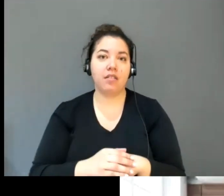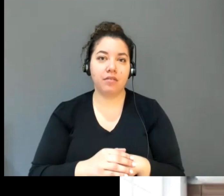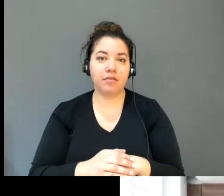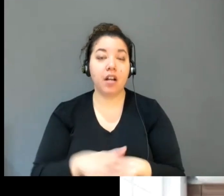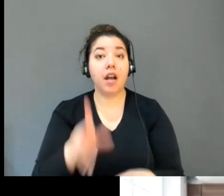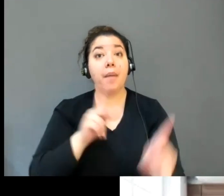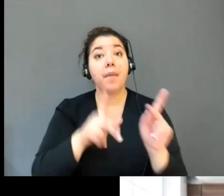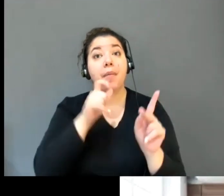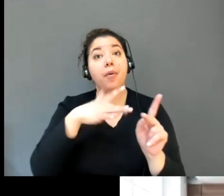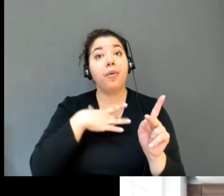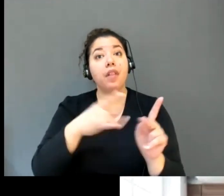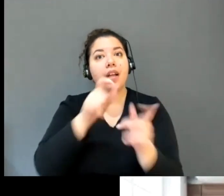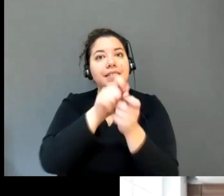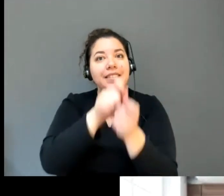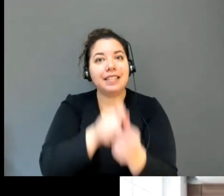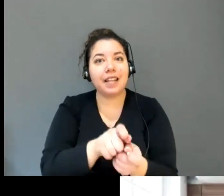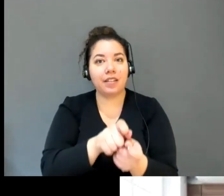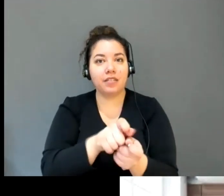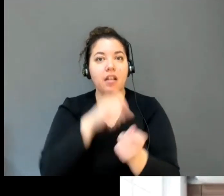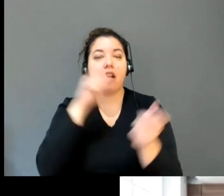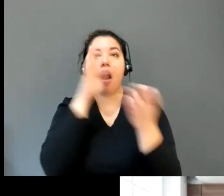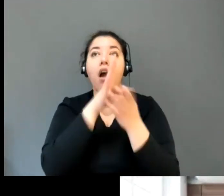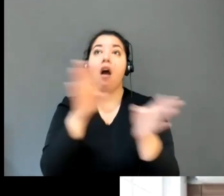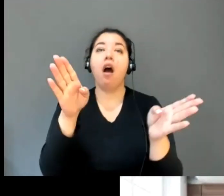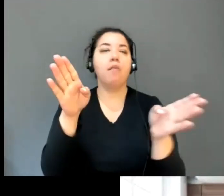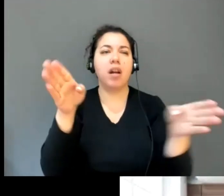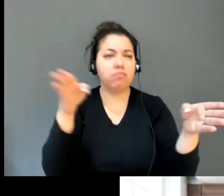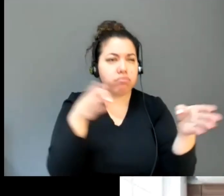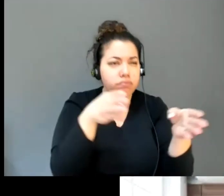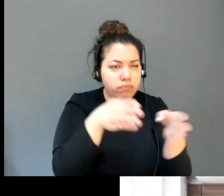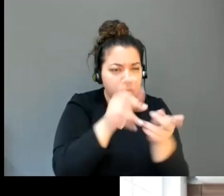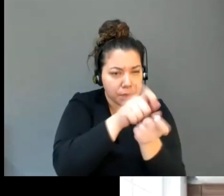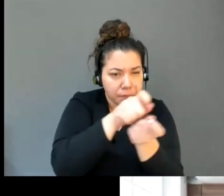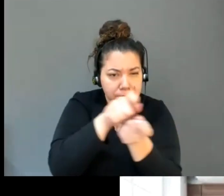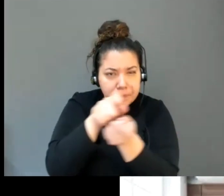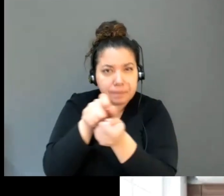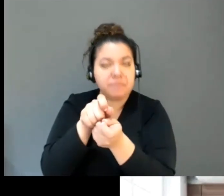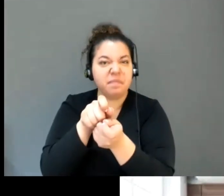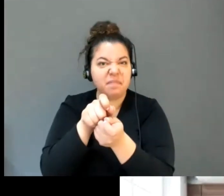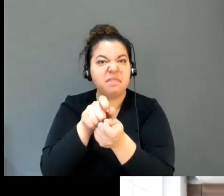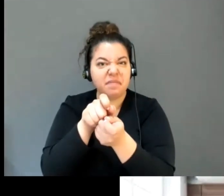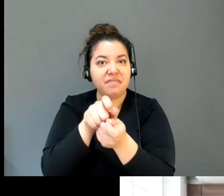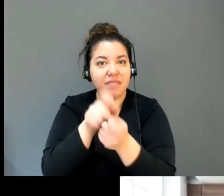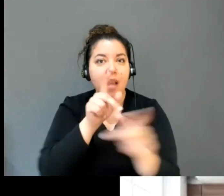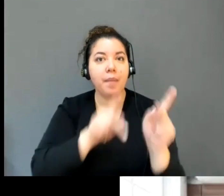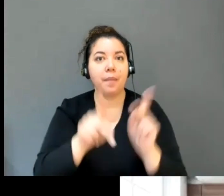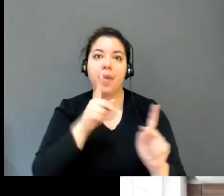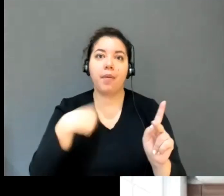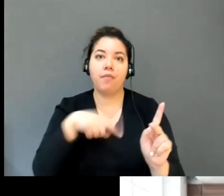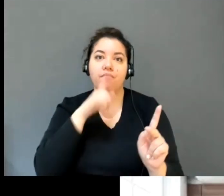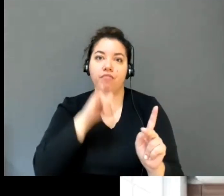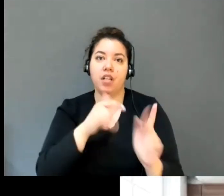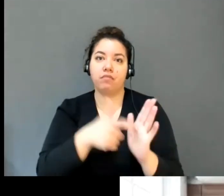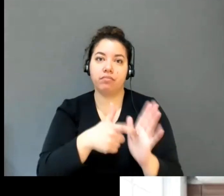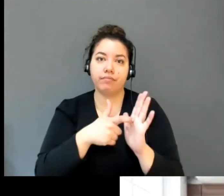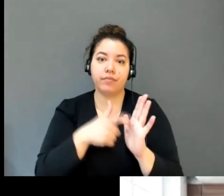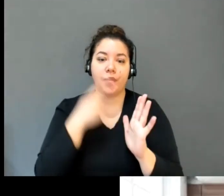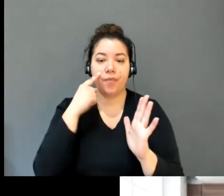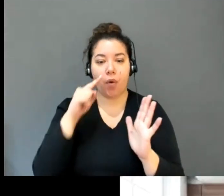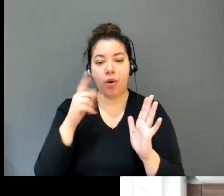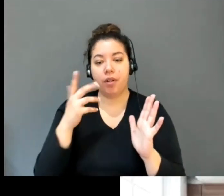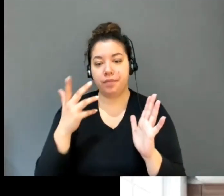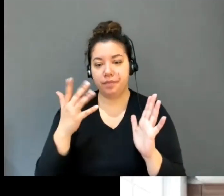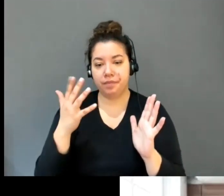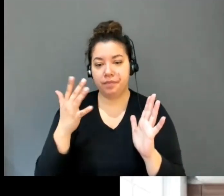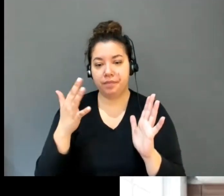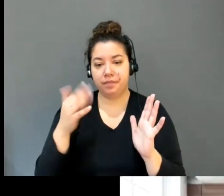oriented and meticulous about details are people who are really required in terms of some of the some